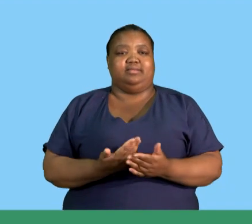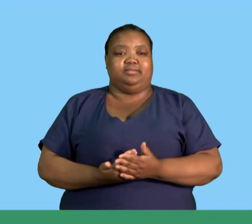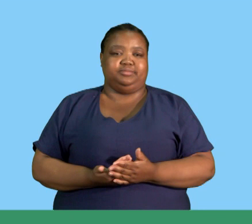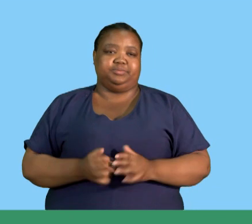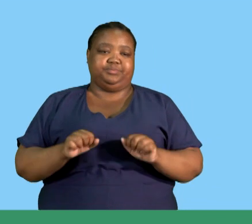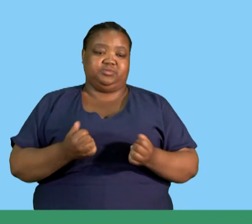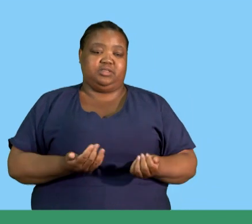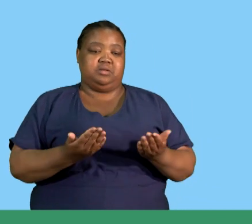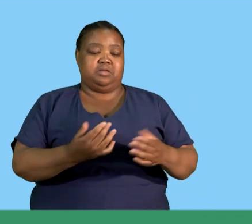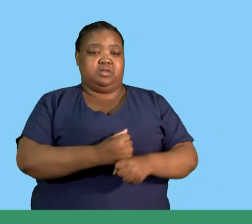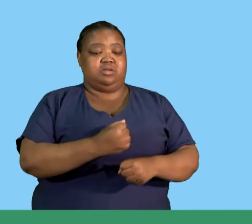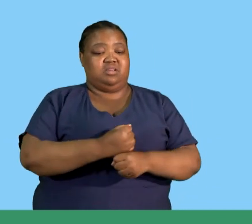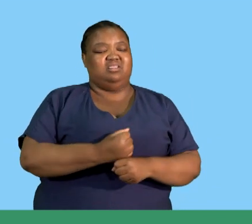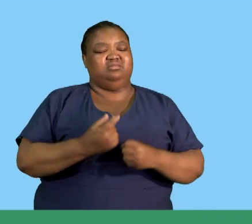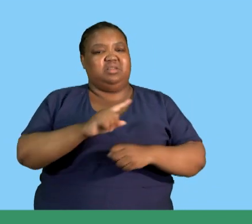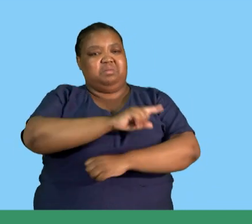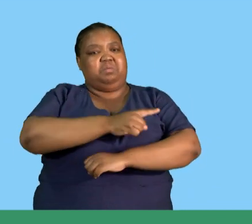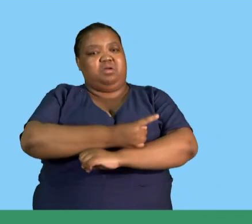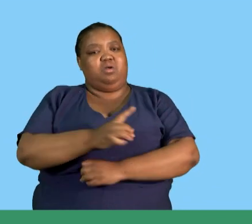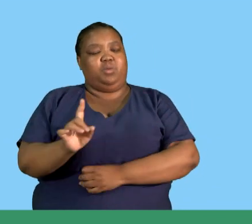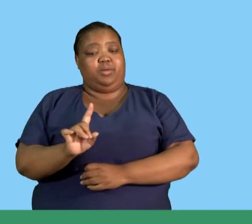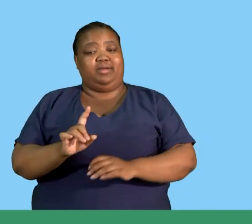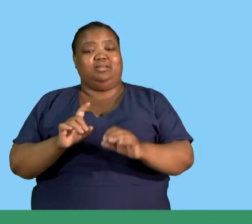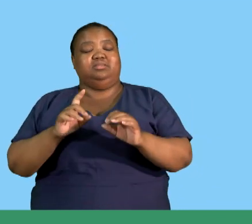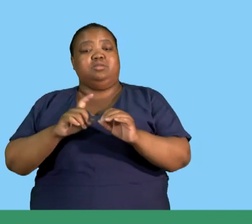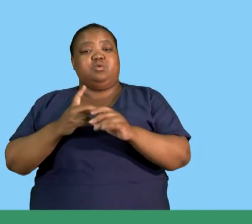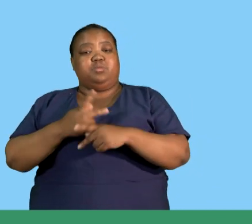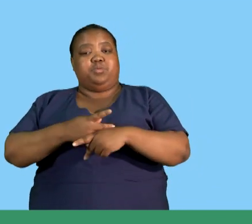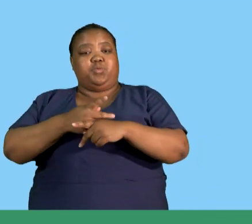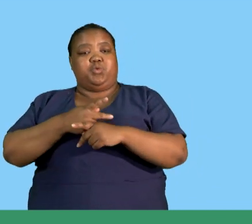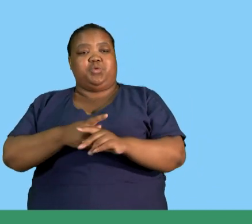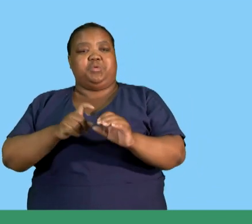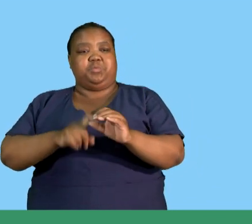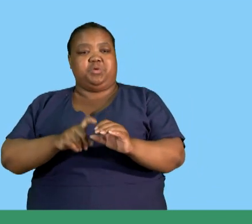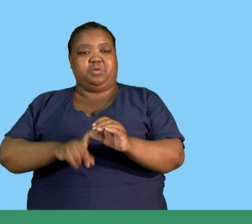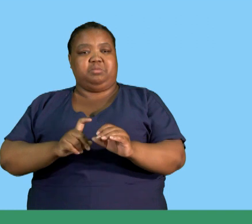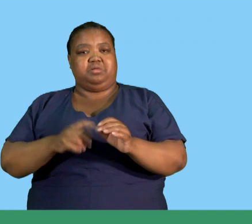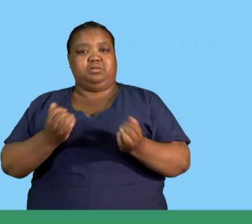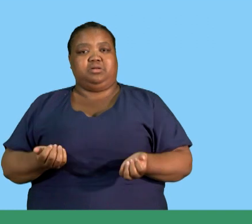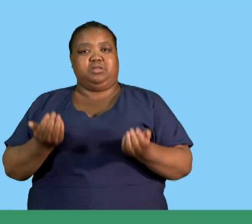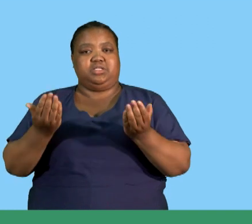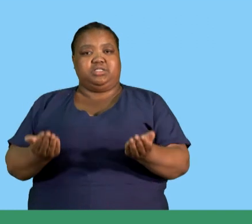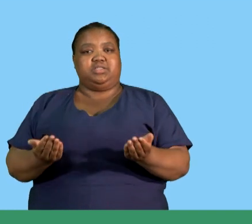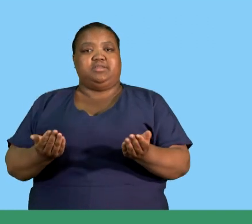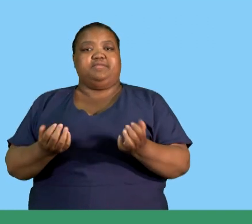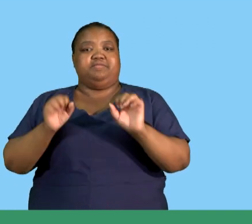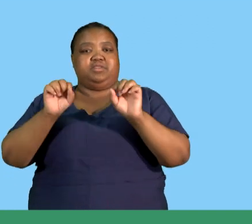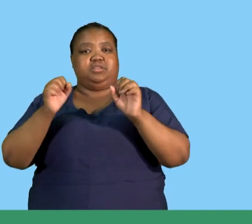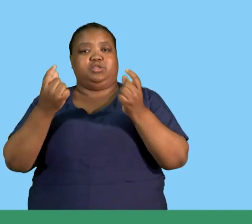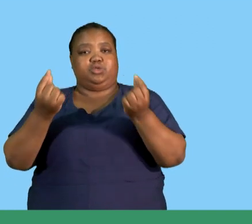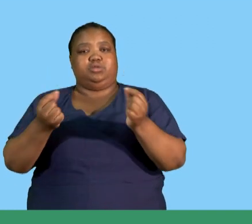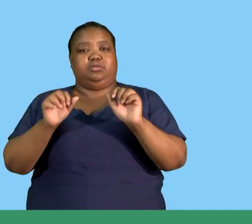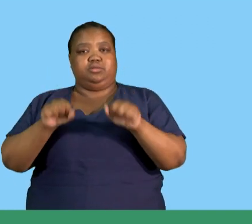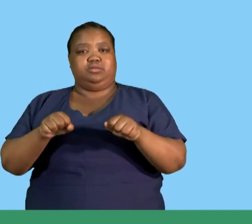identify the kind of power suppliers have in terms of the quality of the product or services, or reliability.